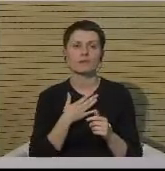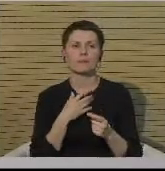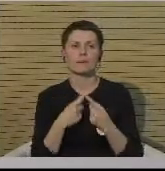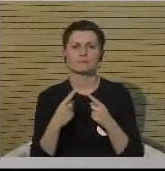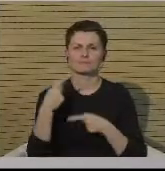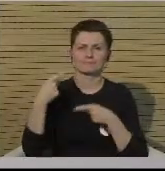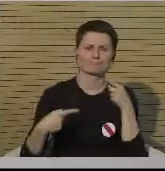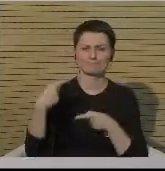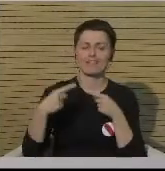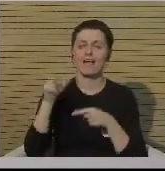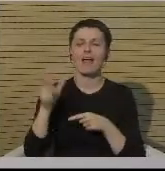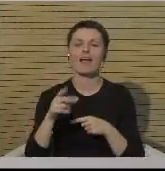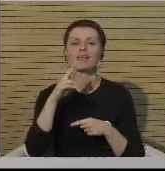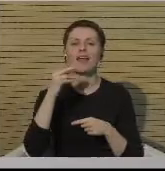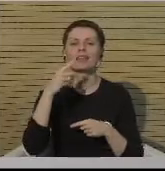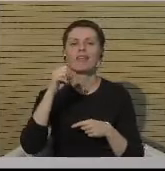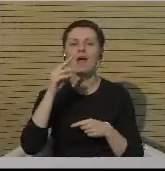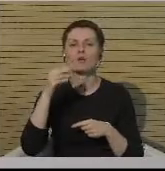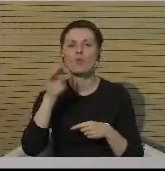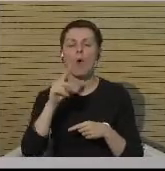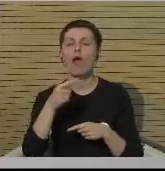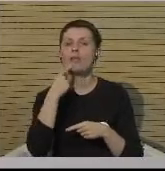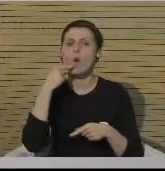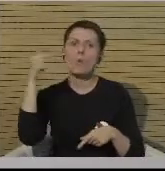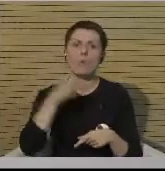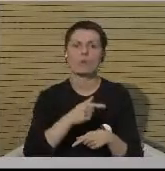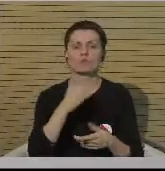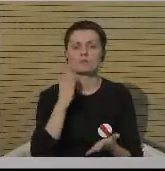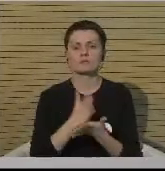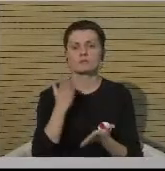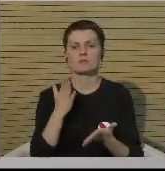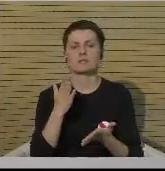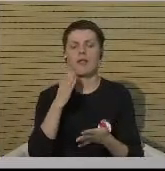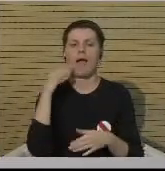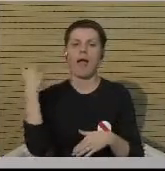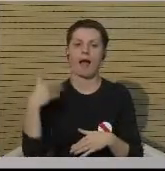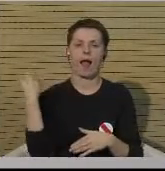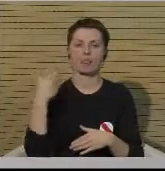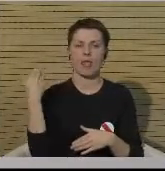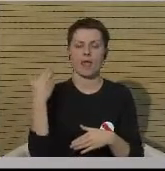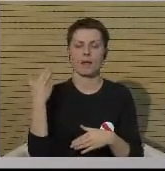translator, you have no such choice of a strategy of writing. You have to